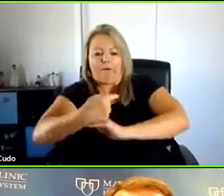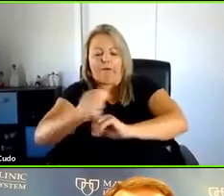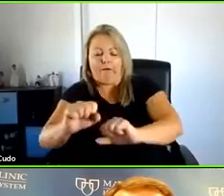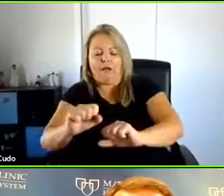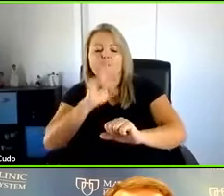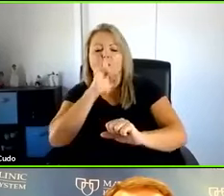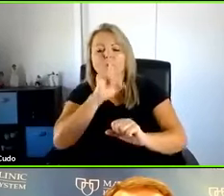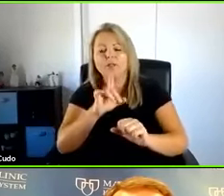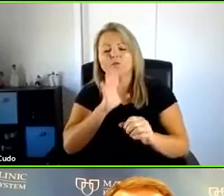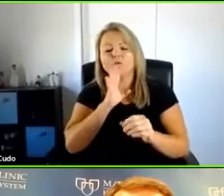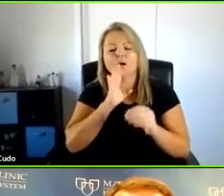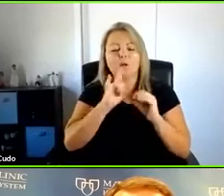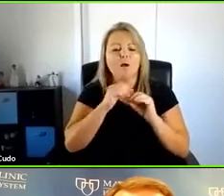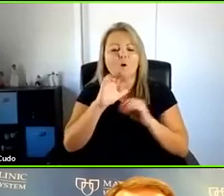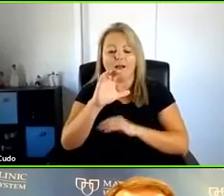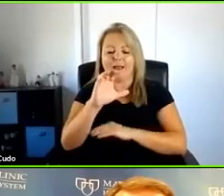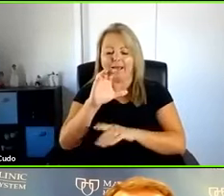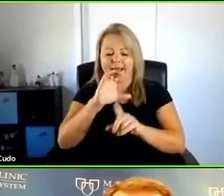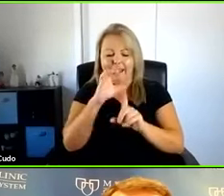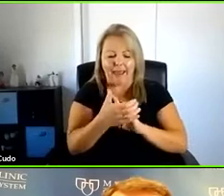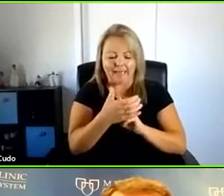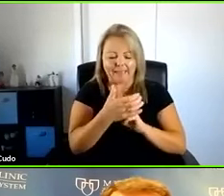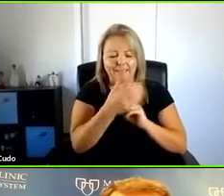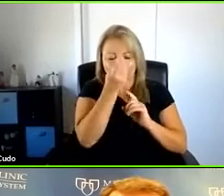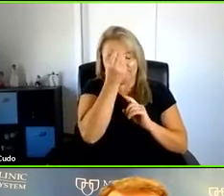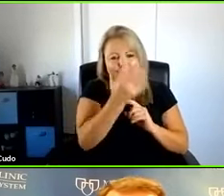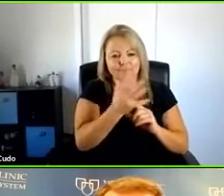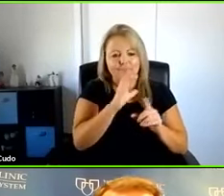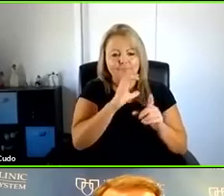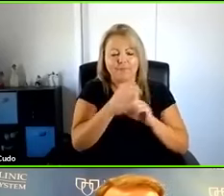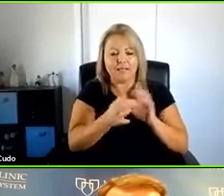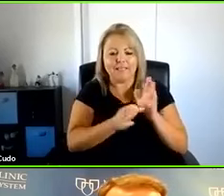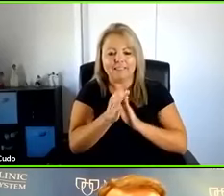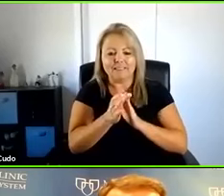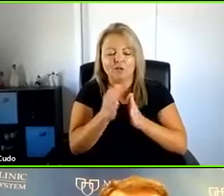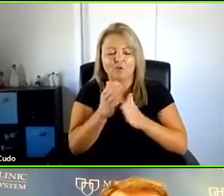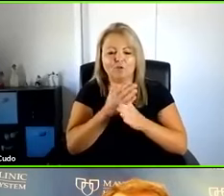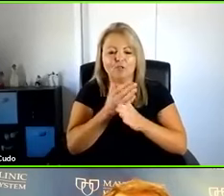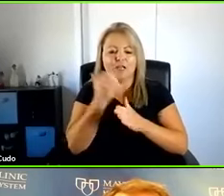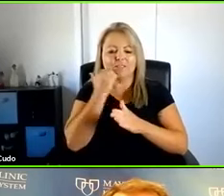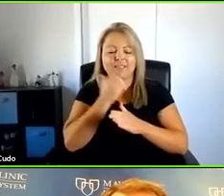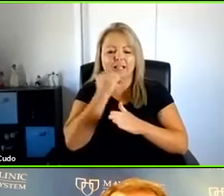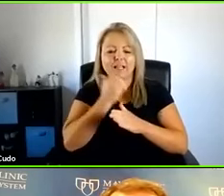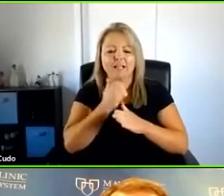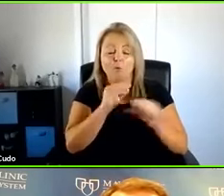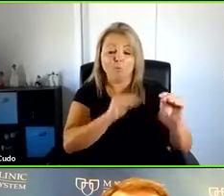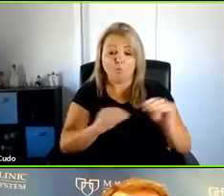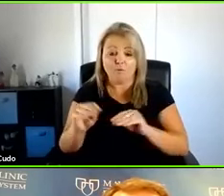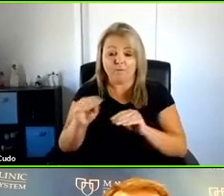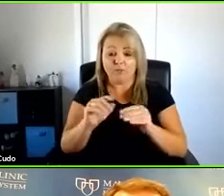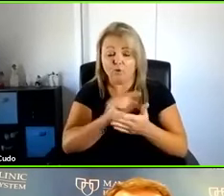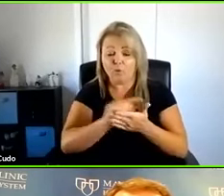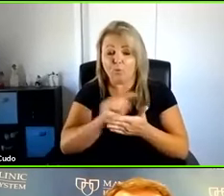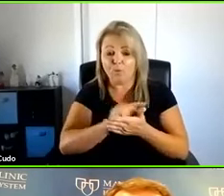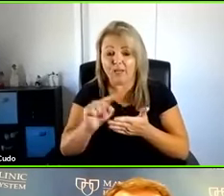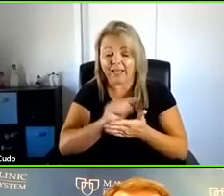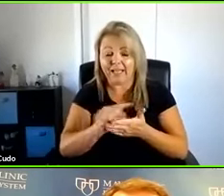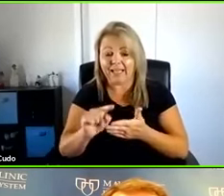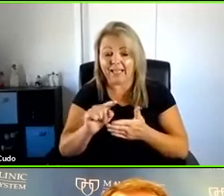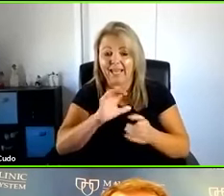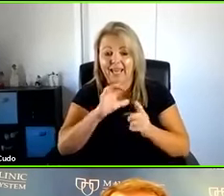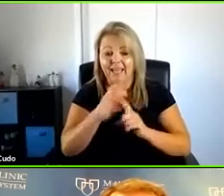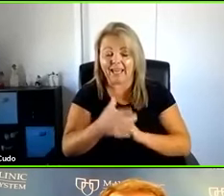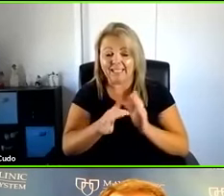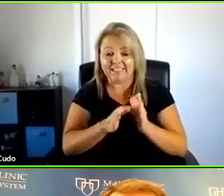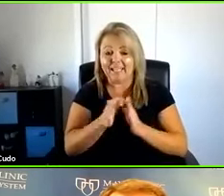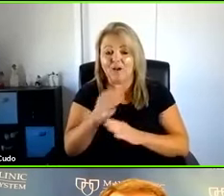the case data, the case counts being shared daily, moving to the weekly case counts really helps us see